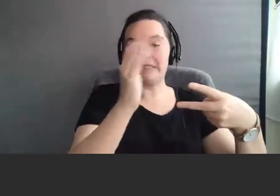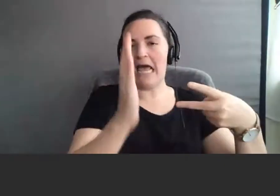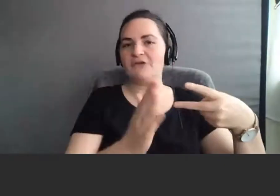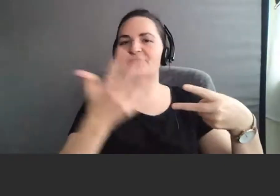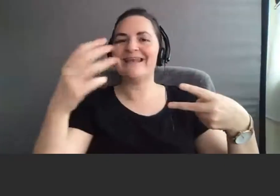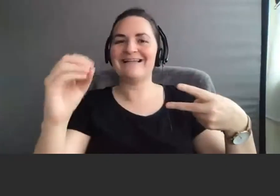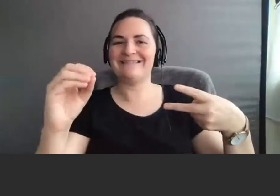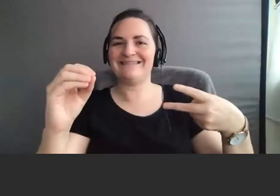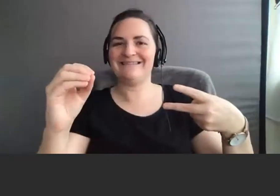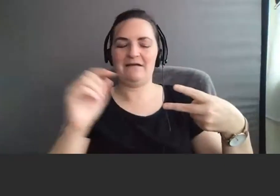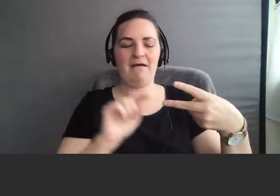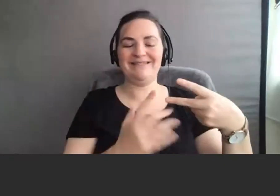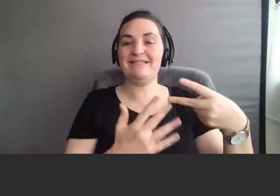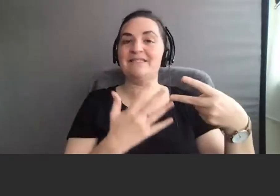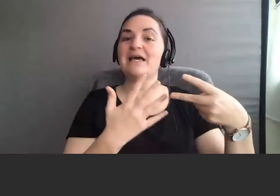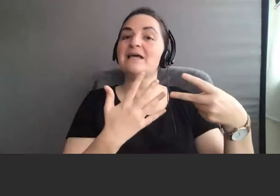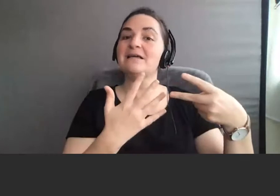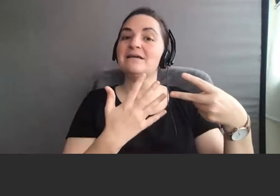70%